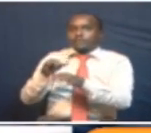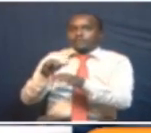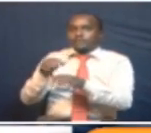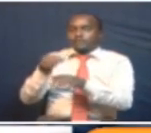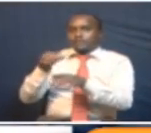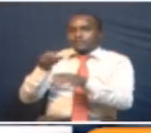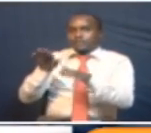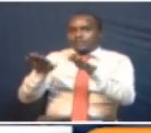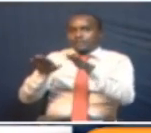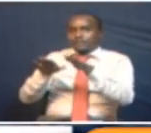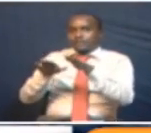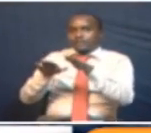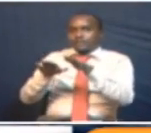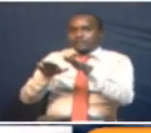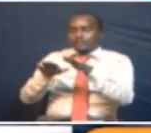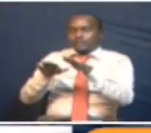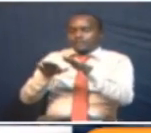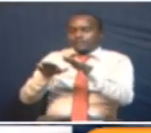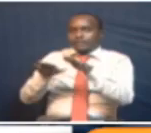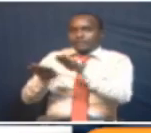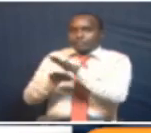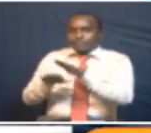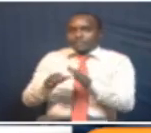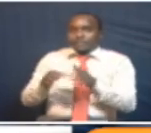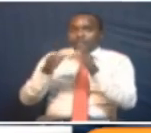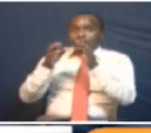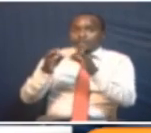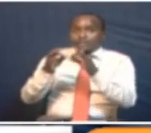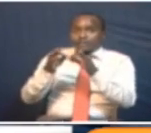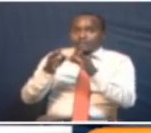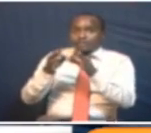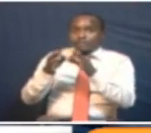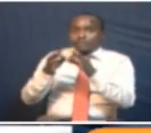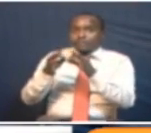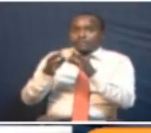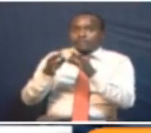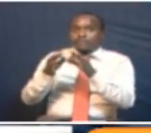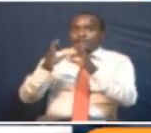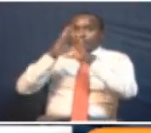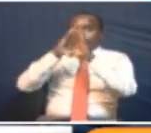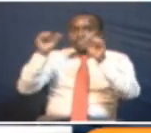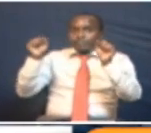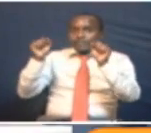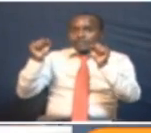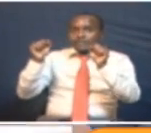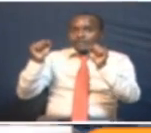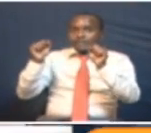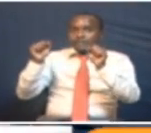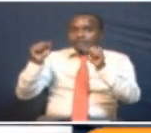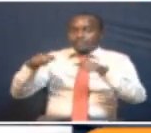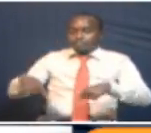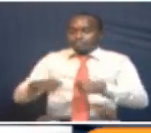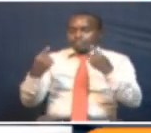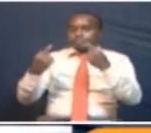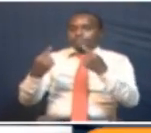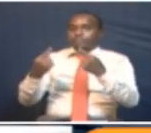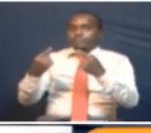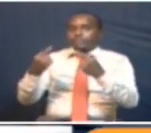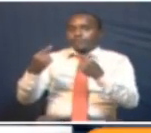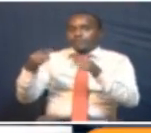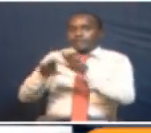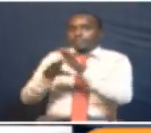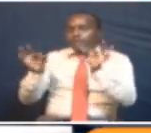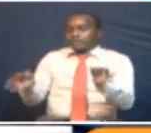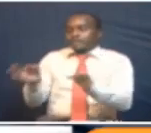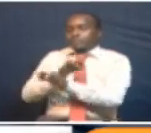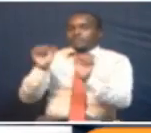is not beyond reach that if the president falls out with the deputy, he can actually replace him. You know, there are other mechanisms in law, because now a